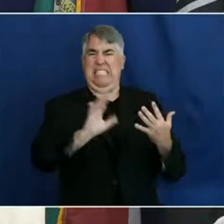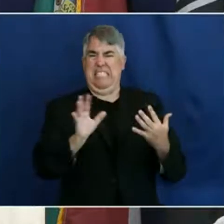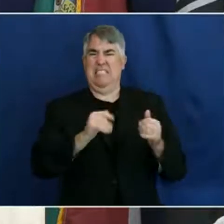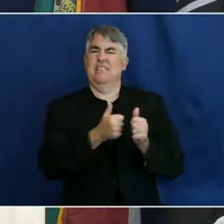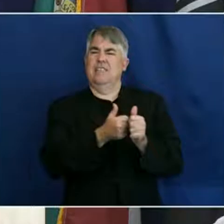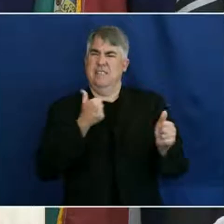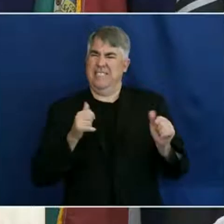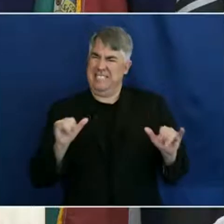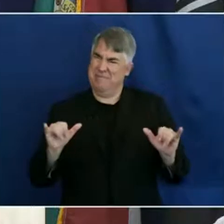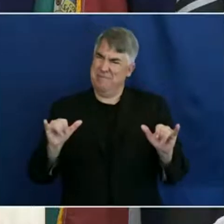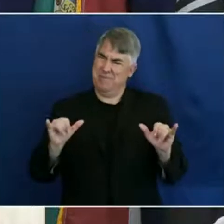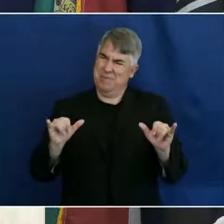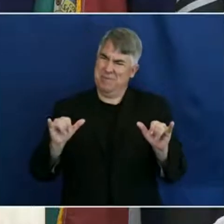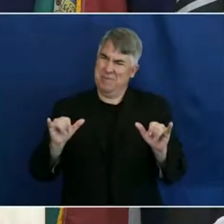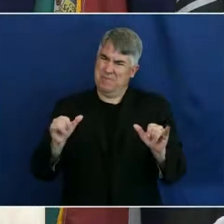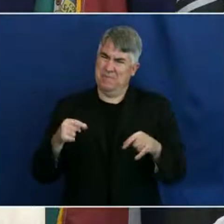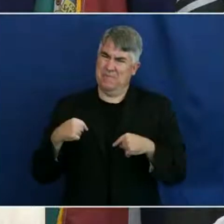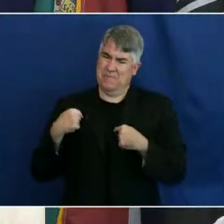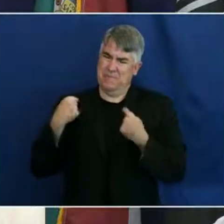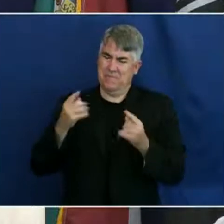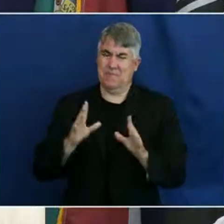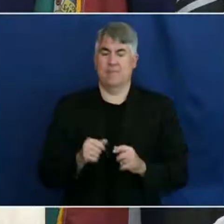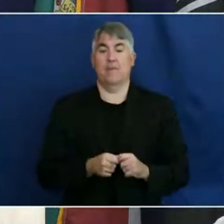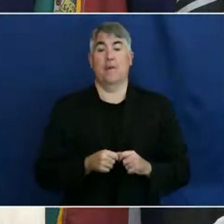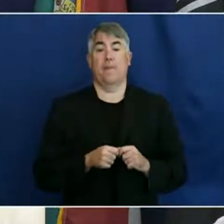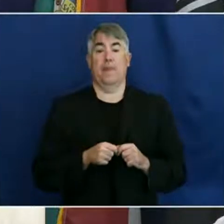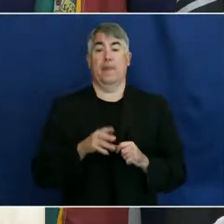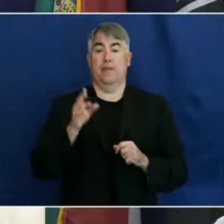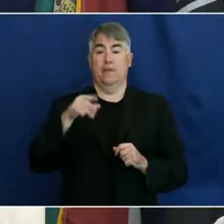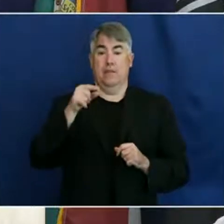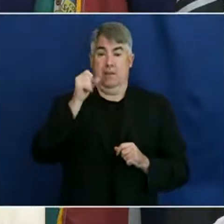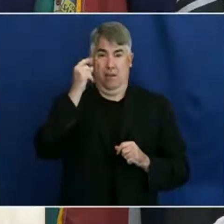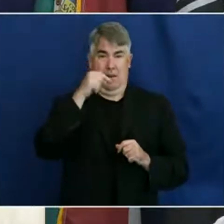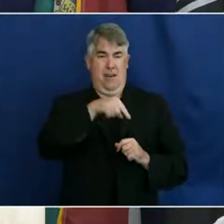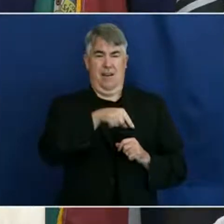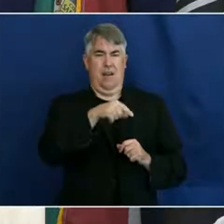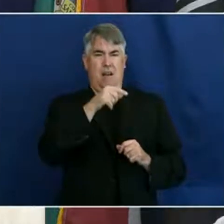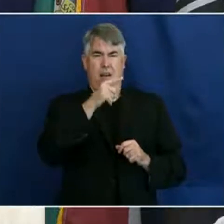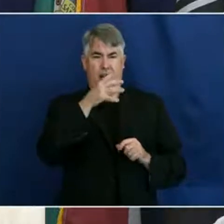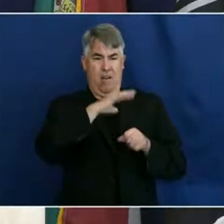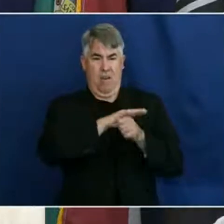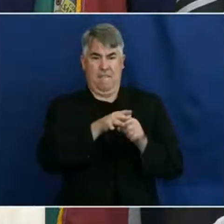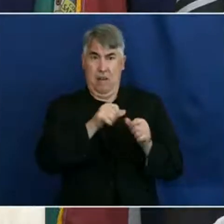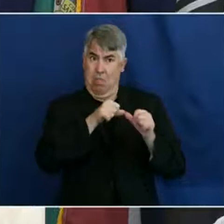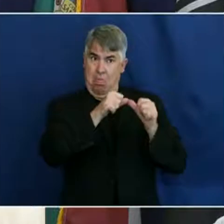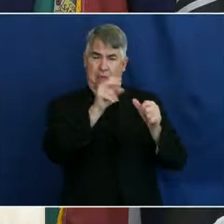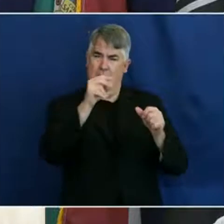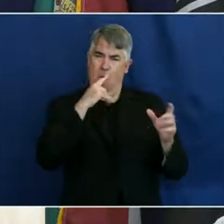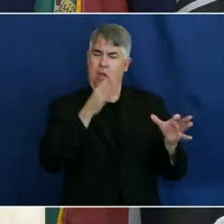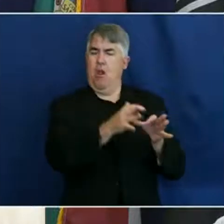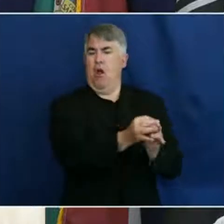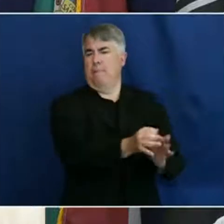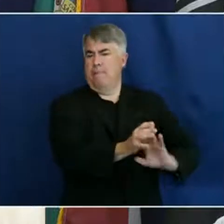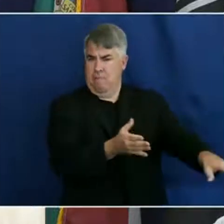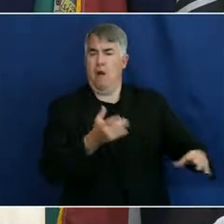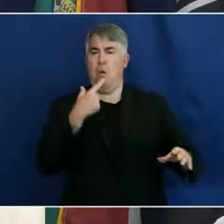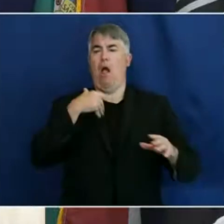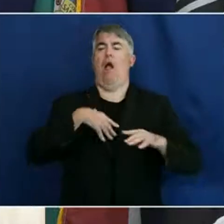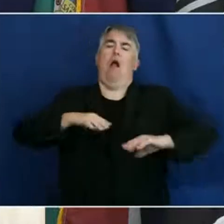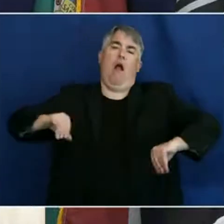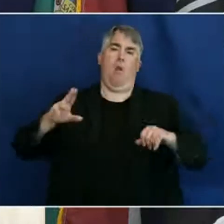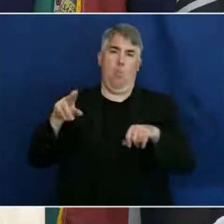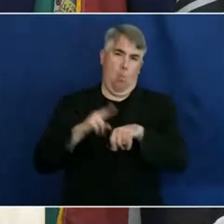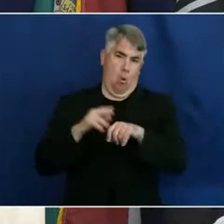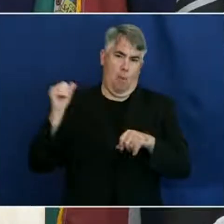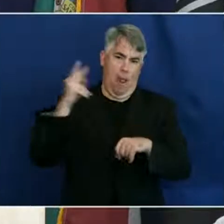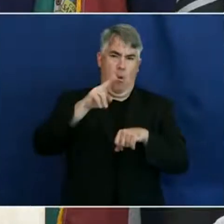over the course of the last year. It is not going to last forever, but there is, I think, a testament to the resiliency of San Diego and everything